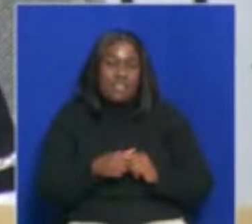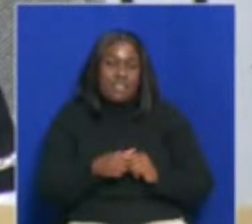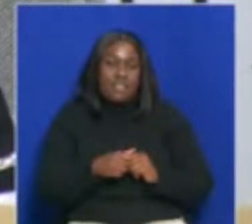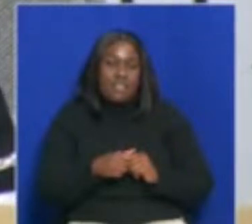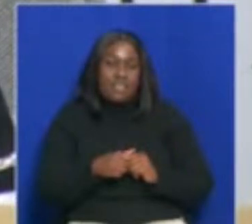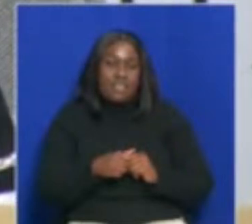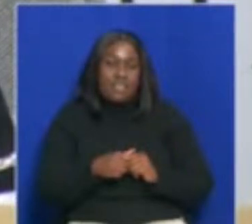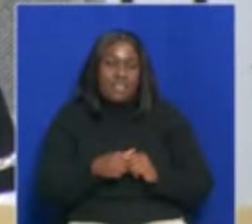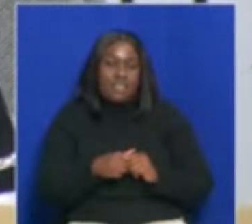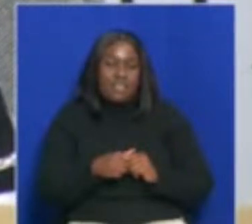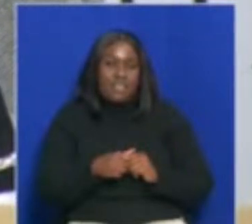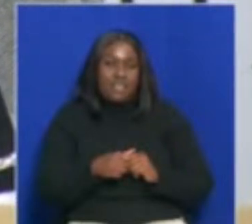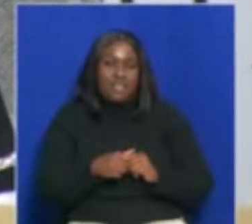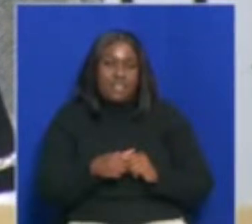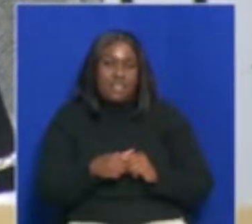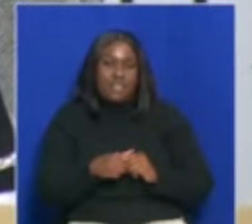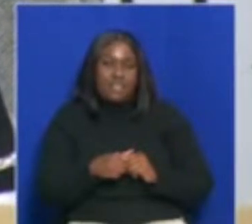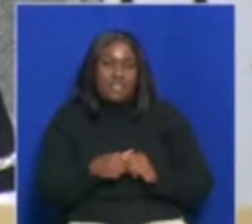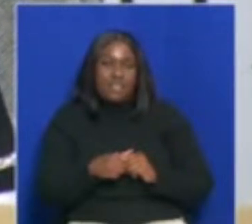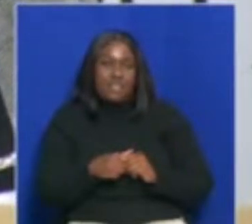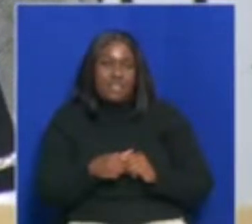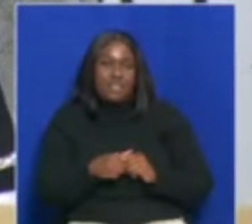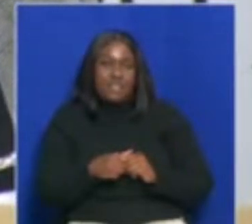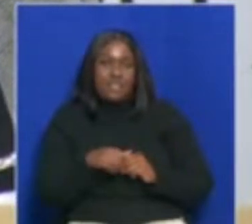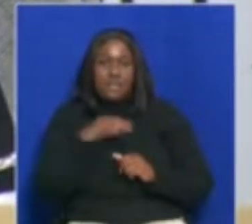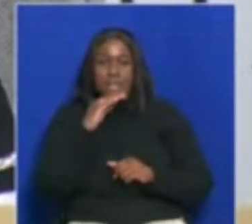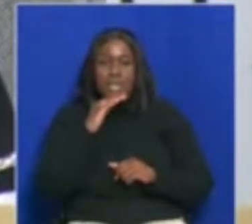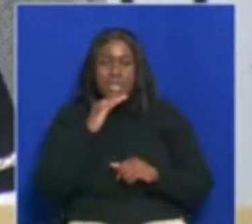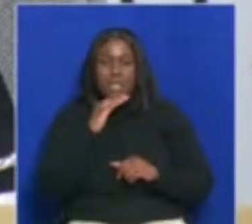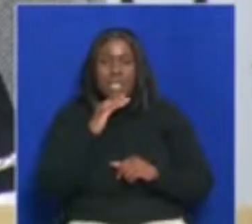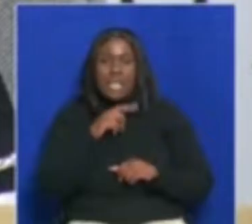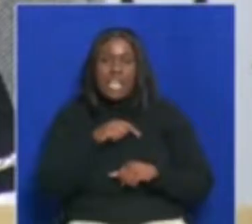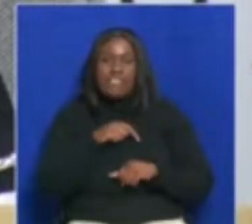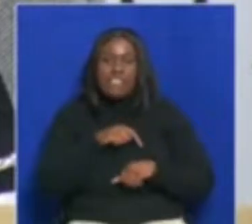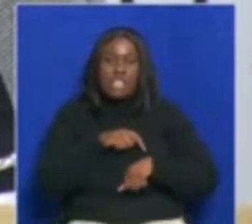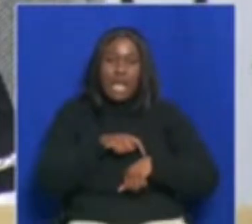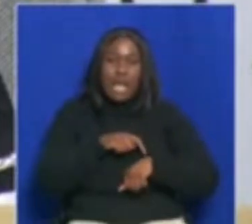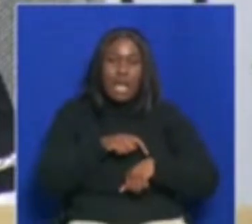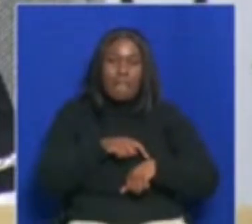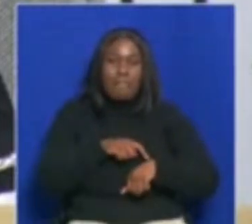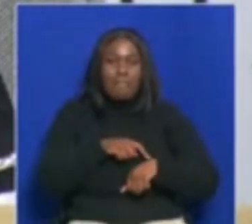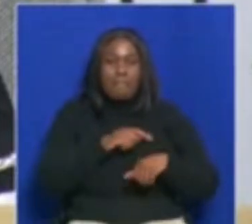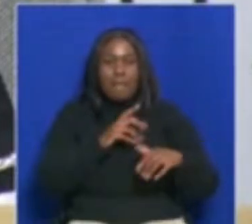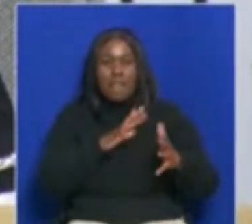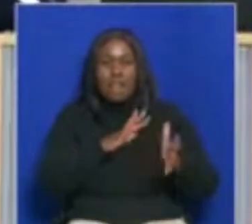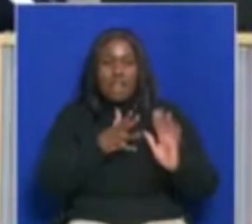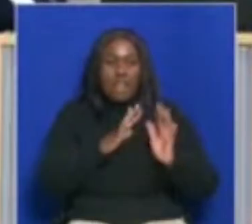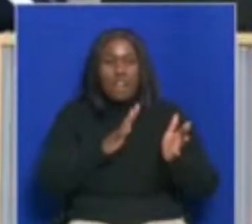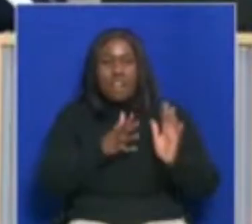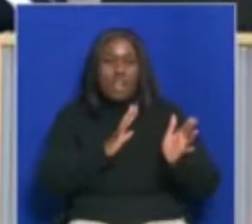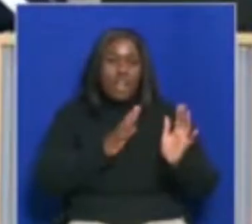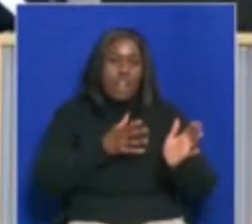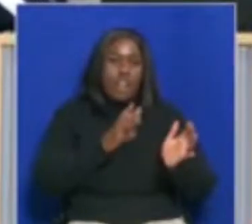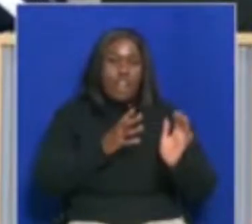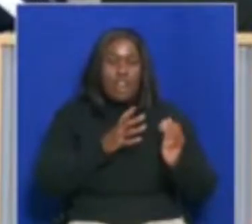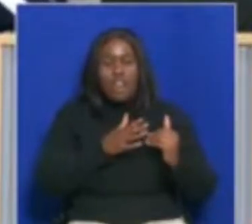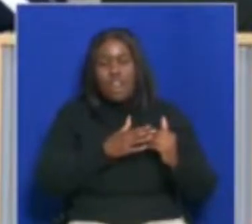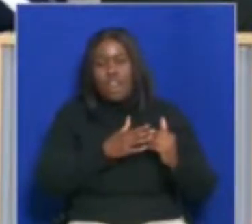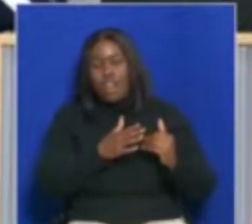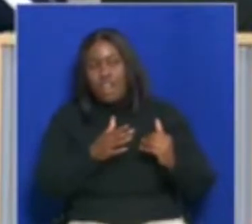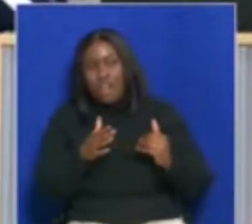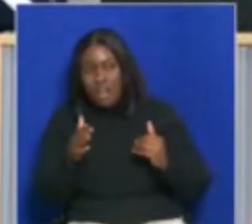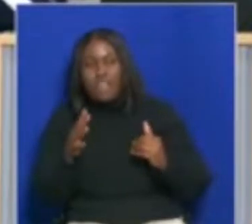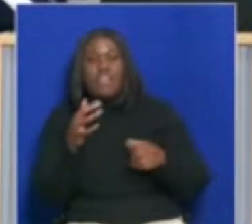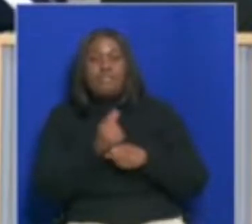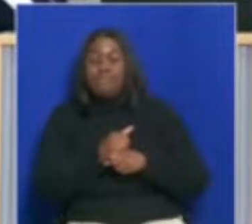where there was some time that Clive took to recognize a voice. Has it never happened to you that for a few seconds you